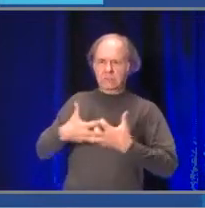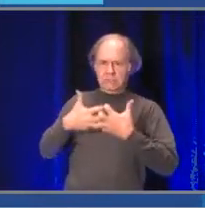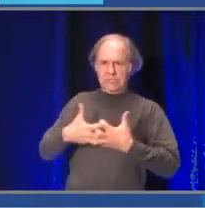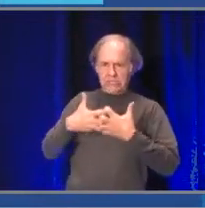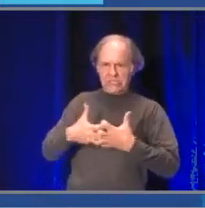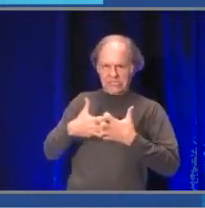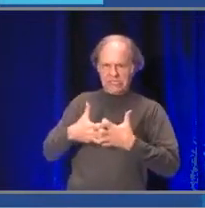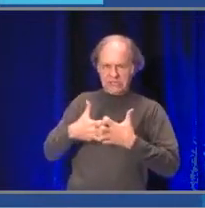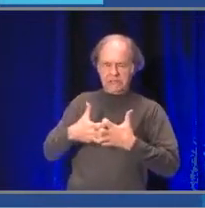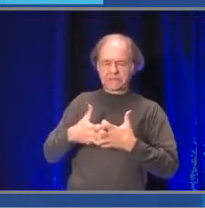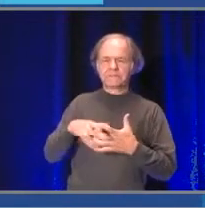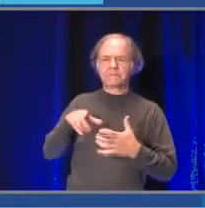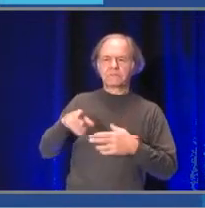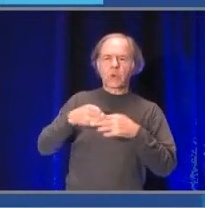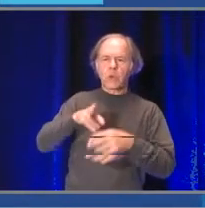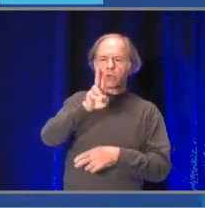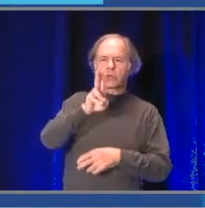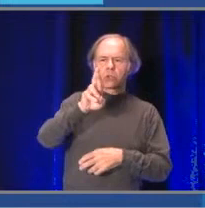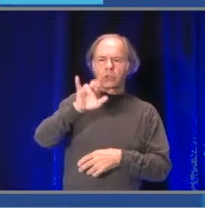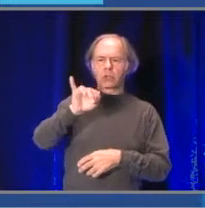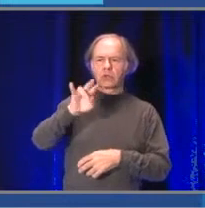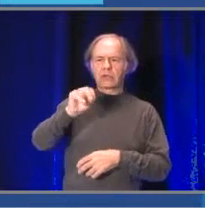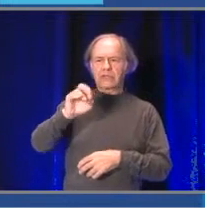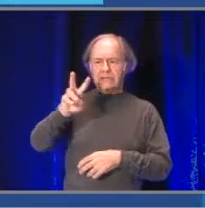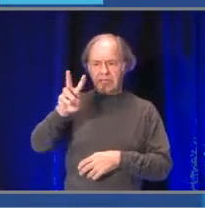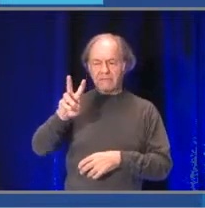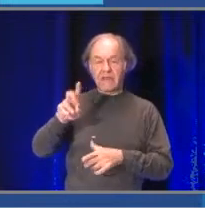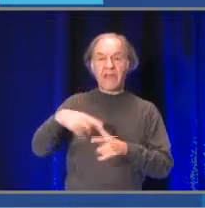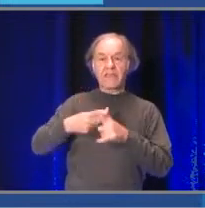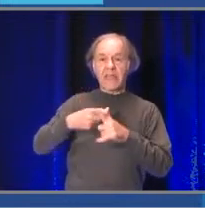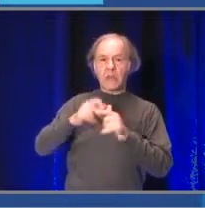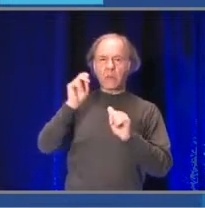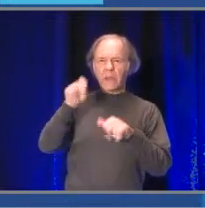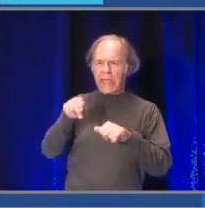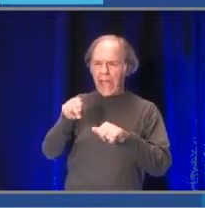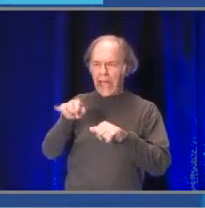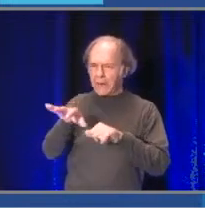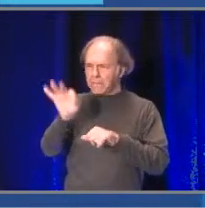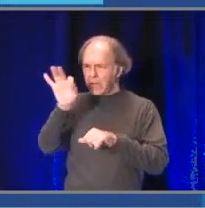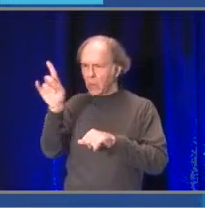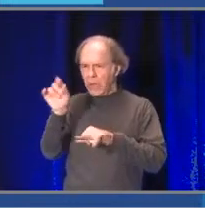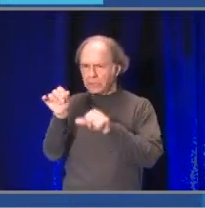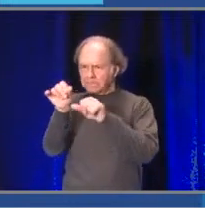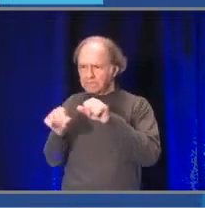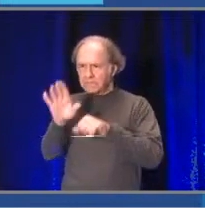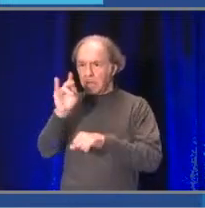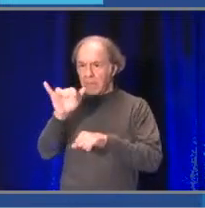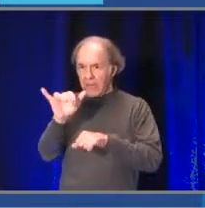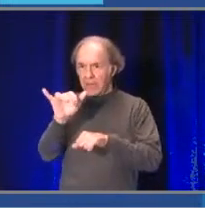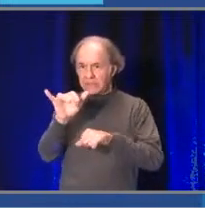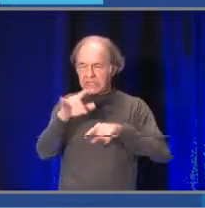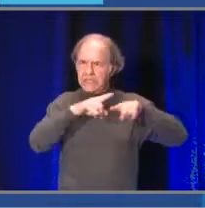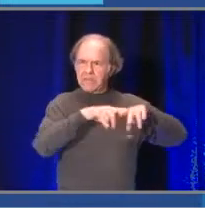at Hackensack known as a UroNav. We can then direct biopsies based upon that information in real time. That